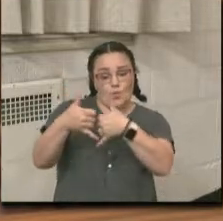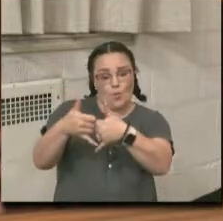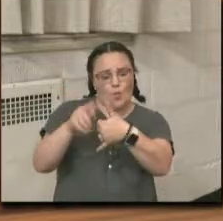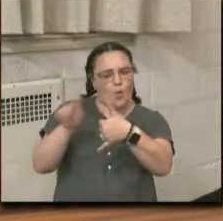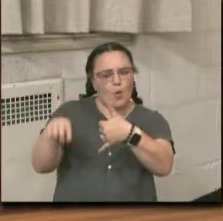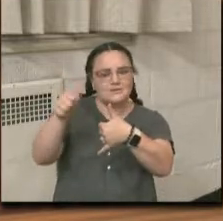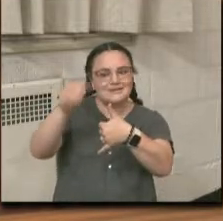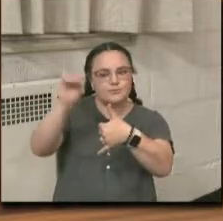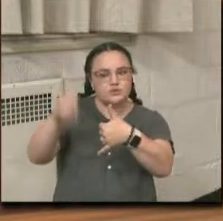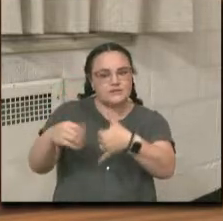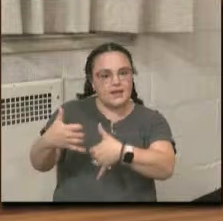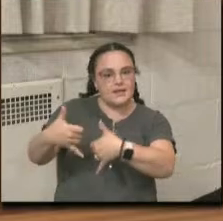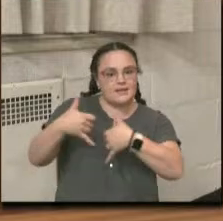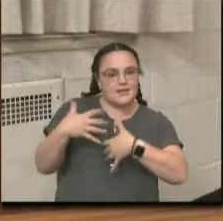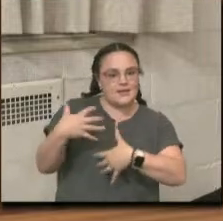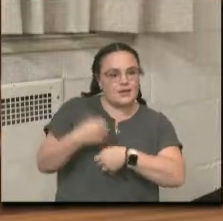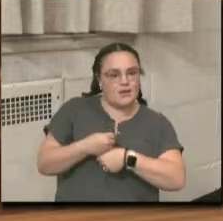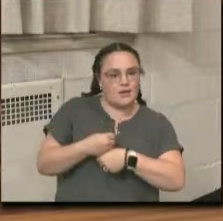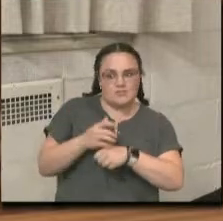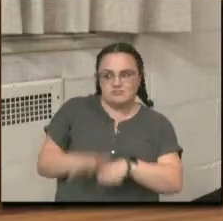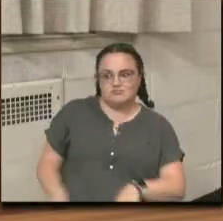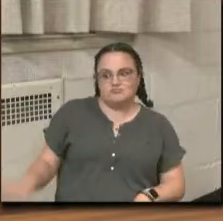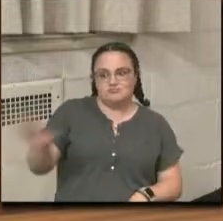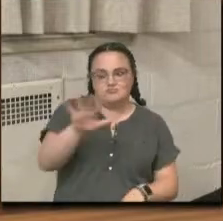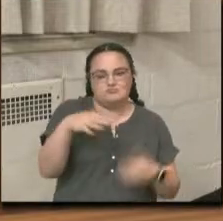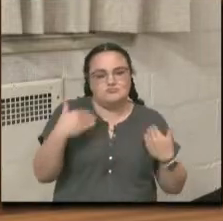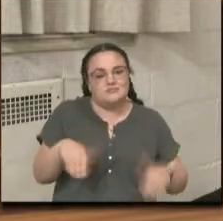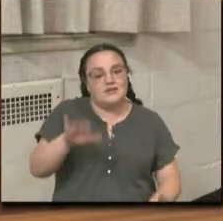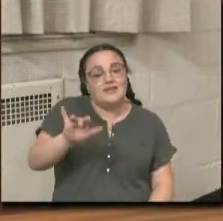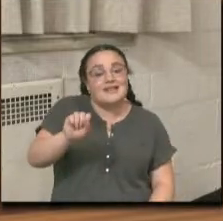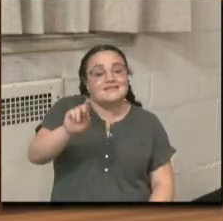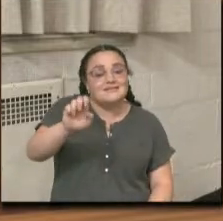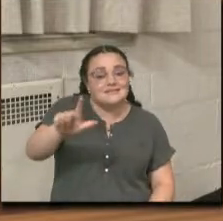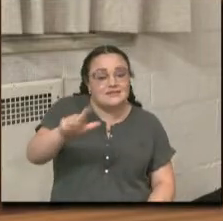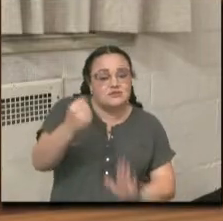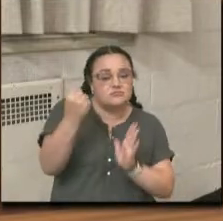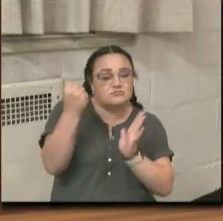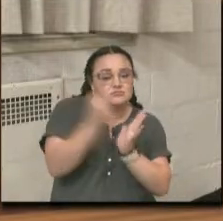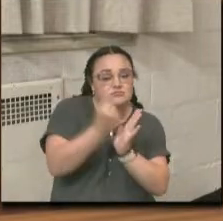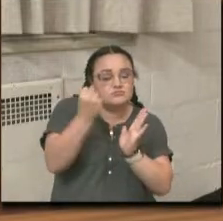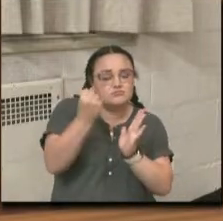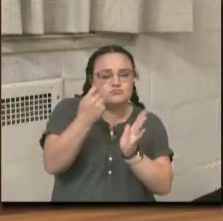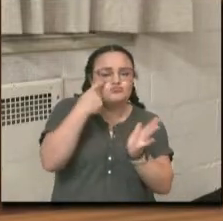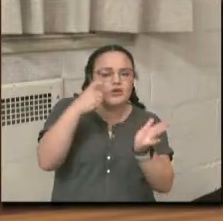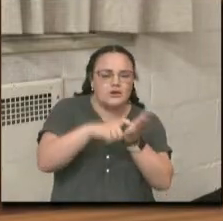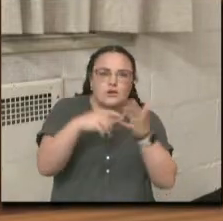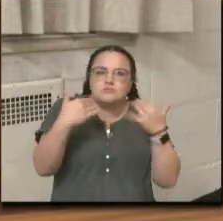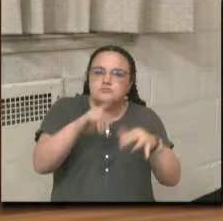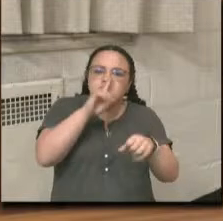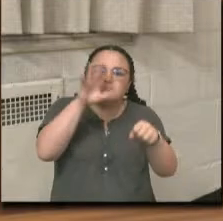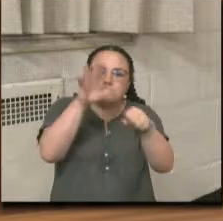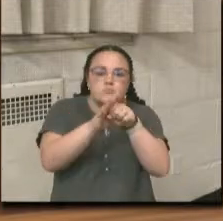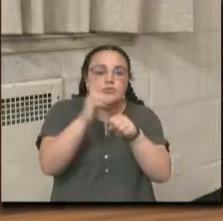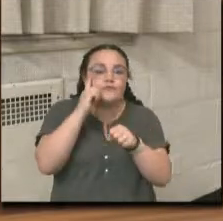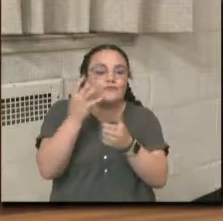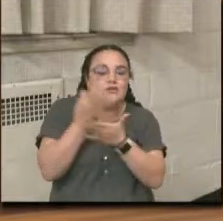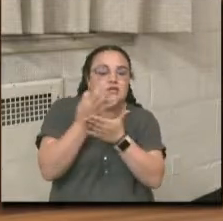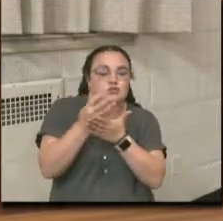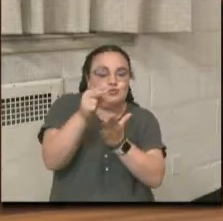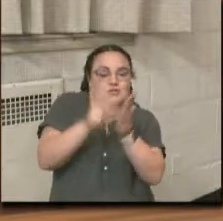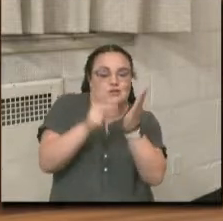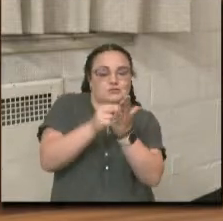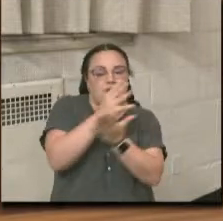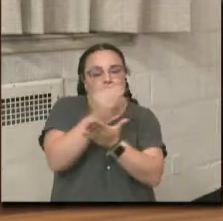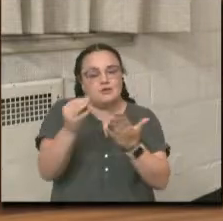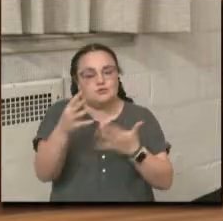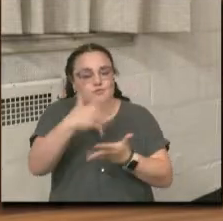United States school districts across the country, the seal recognizes exemplary commitment to financial literacy, social